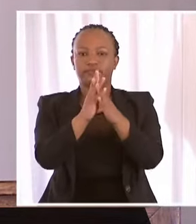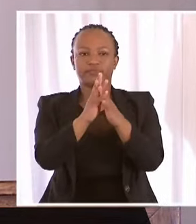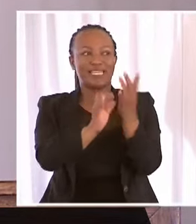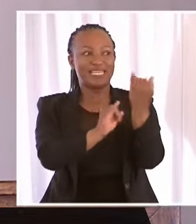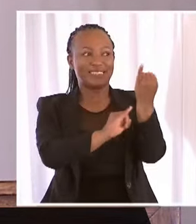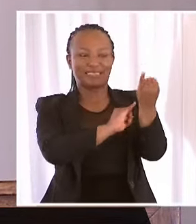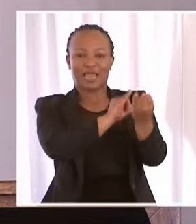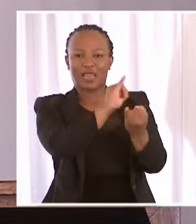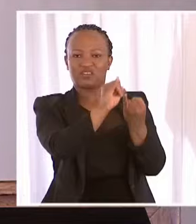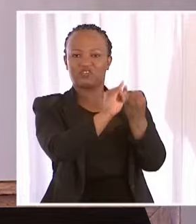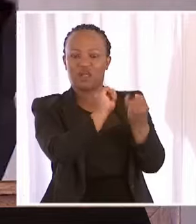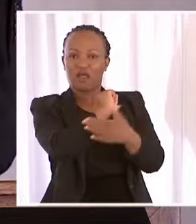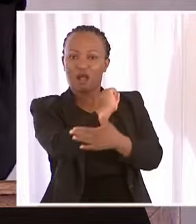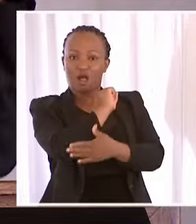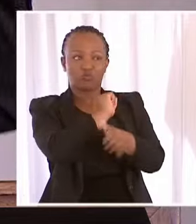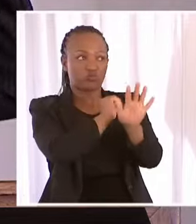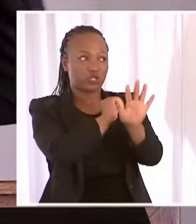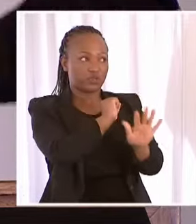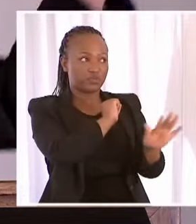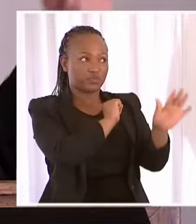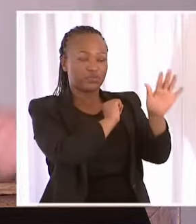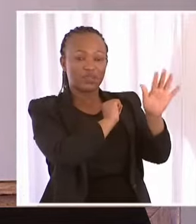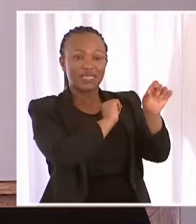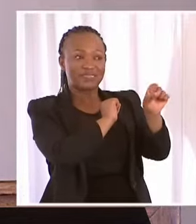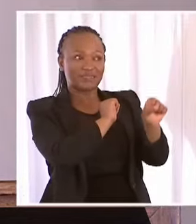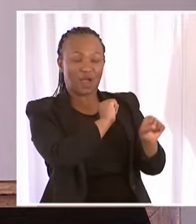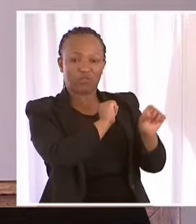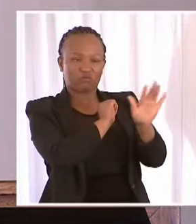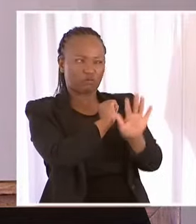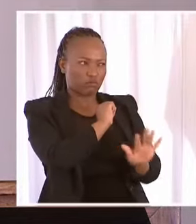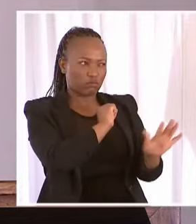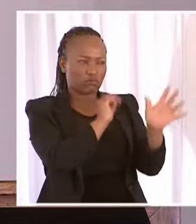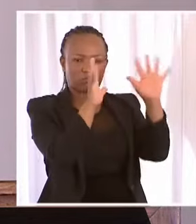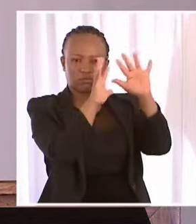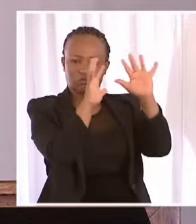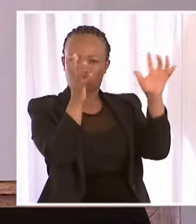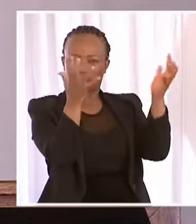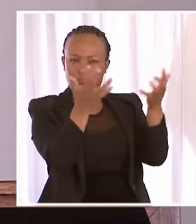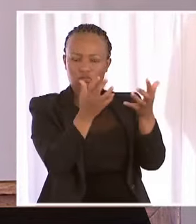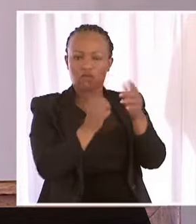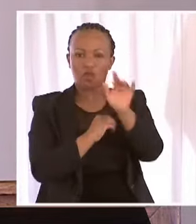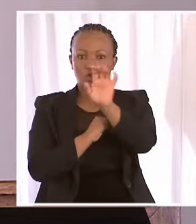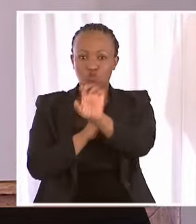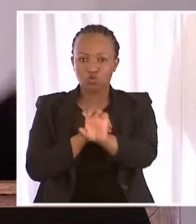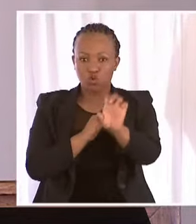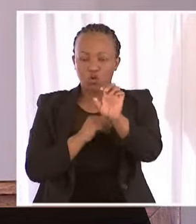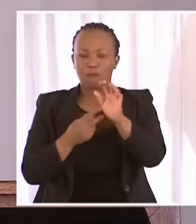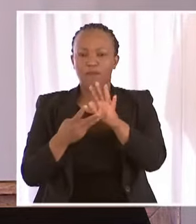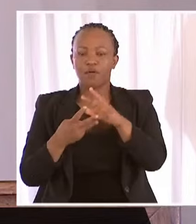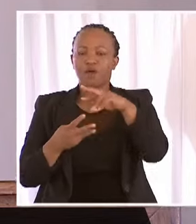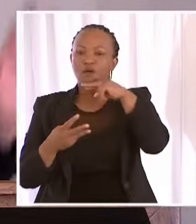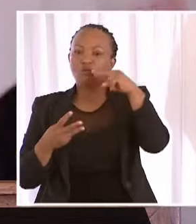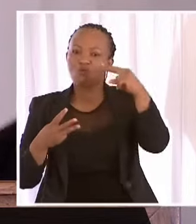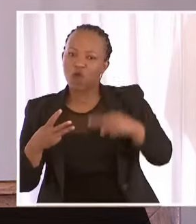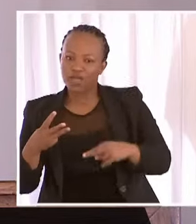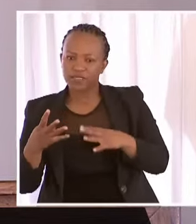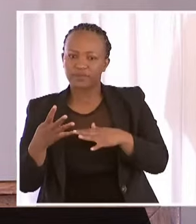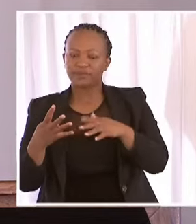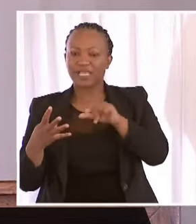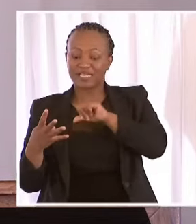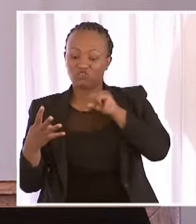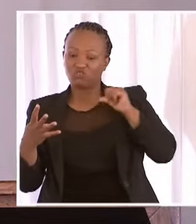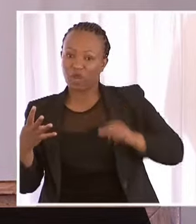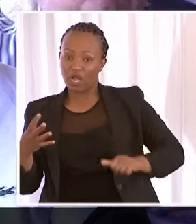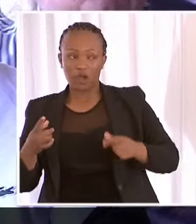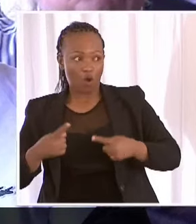internationally, the global south, and with Europe, and with Russia and China and the new